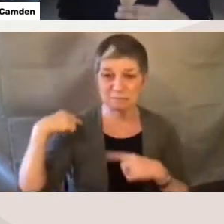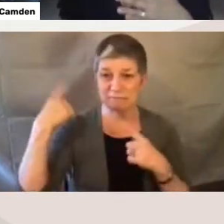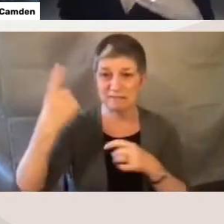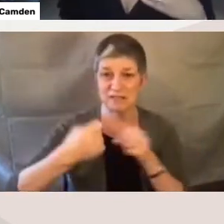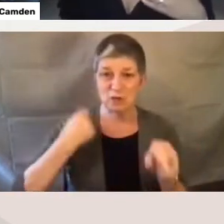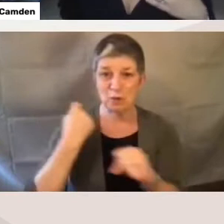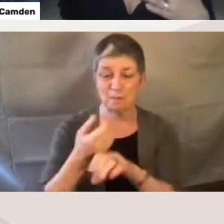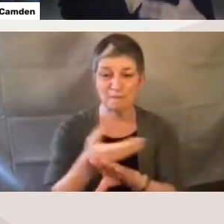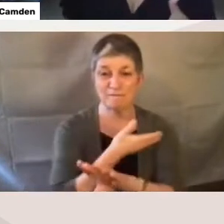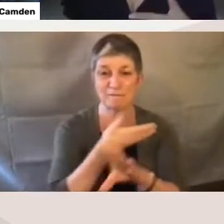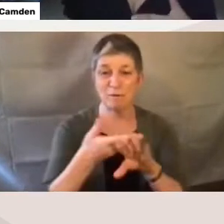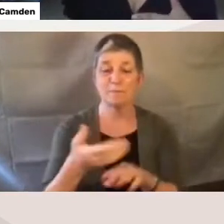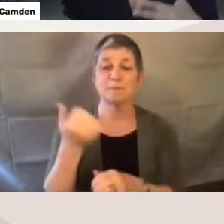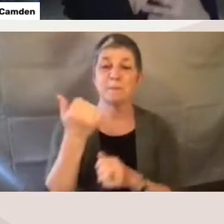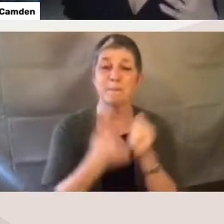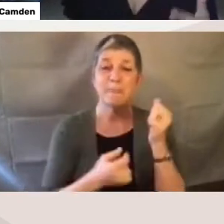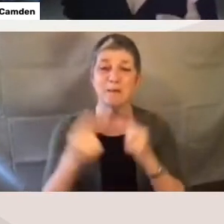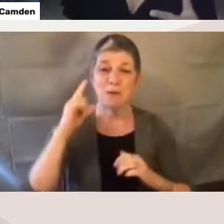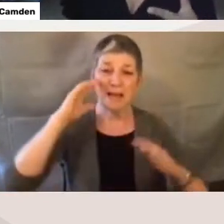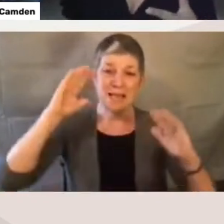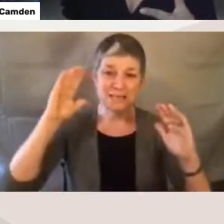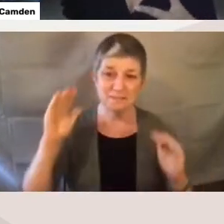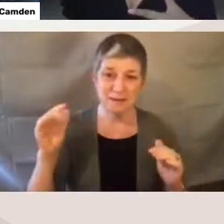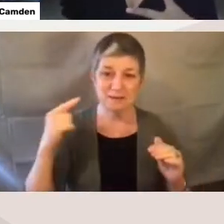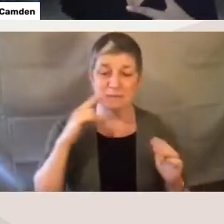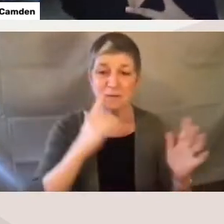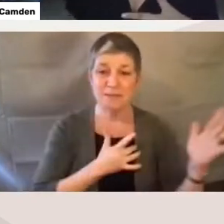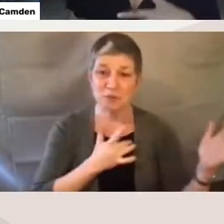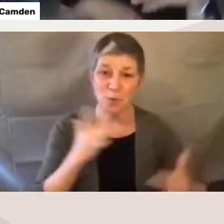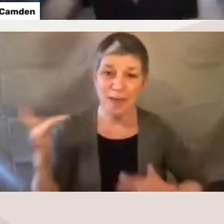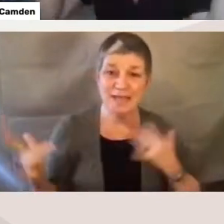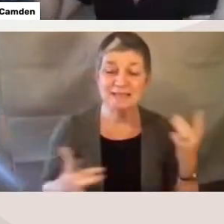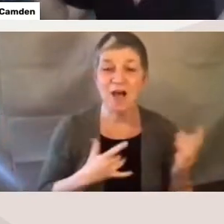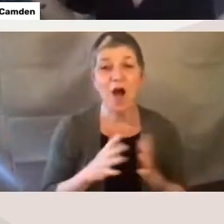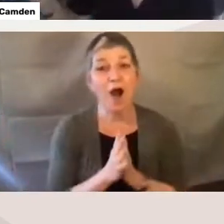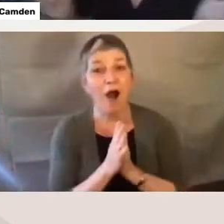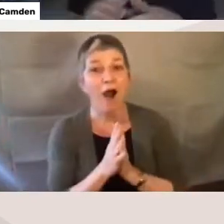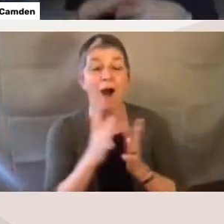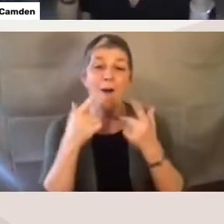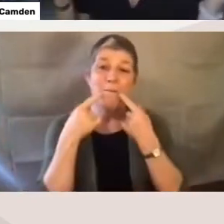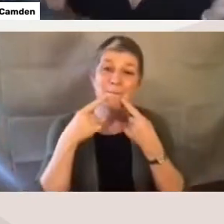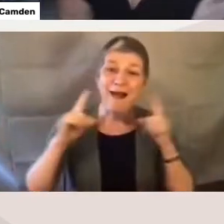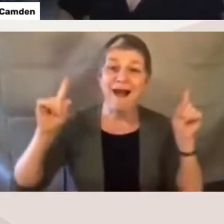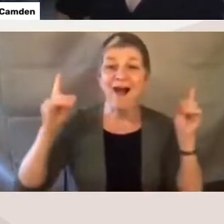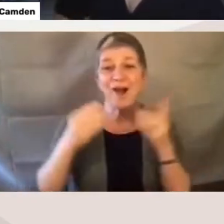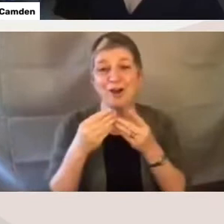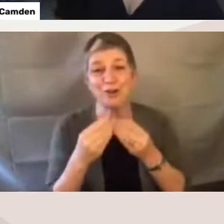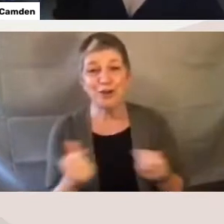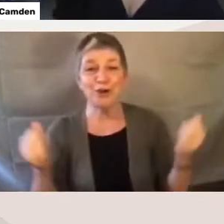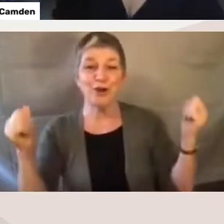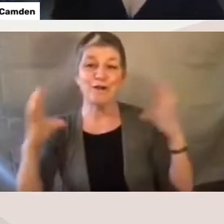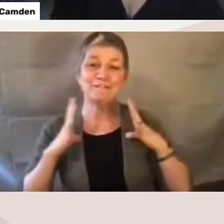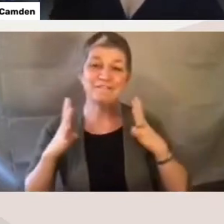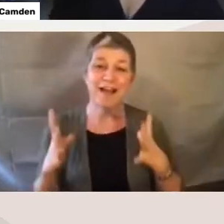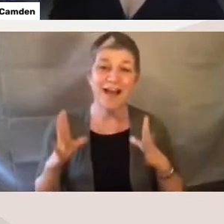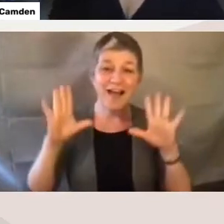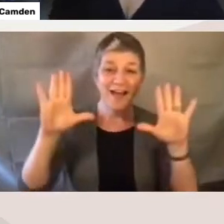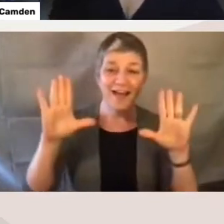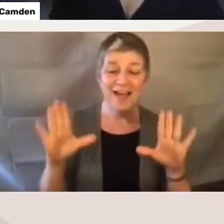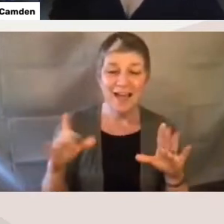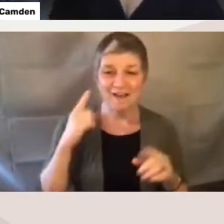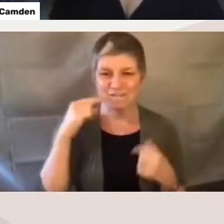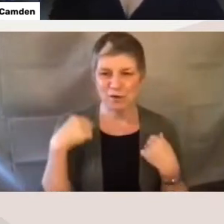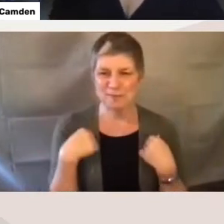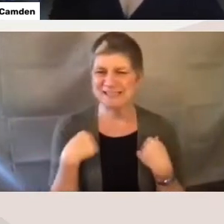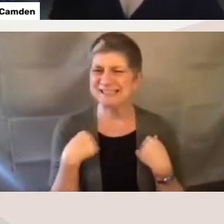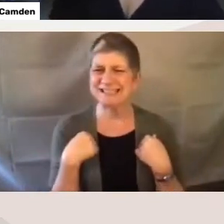so everybody expected me to be so excited and like, oh, you're over it. And, this is fantastic. And for me, it